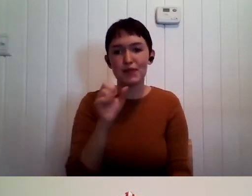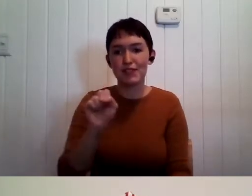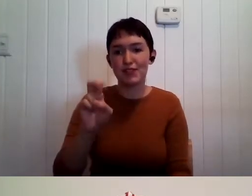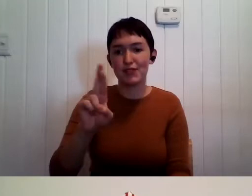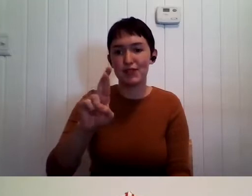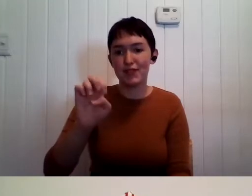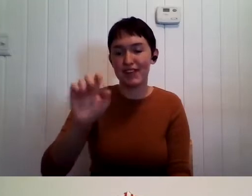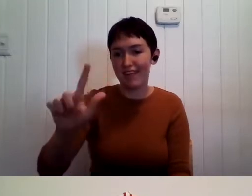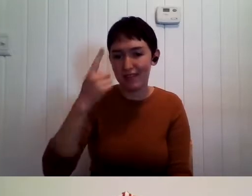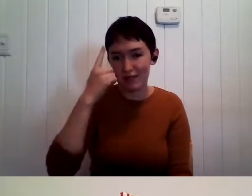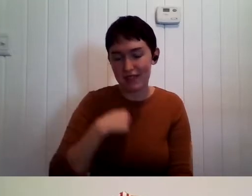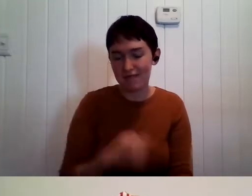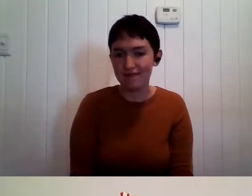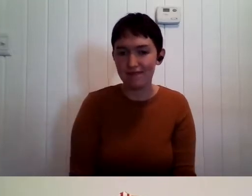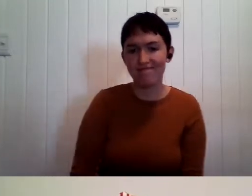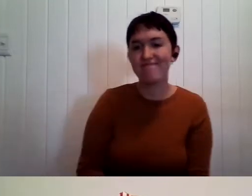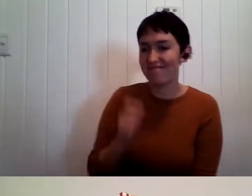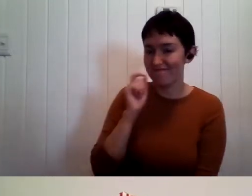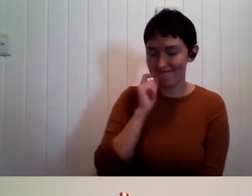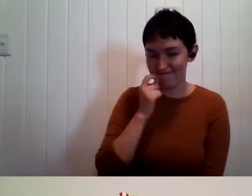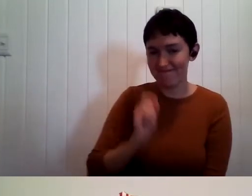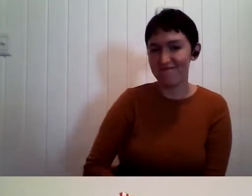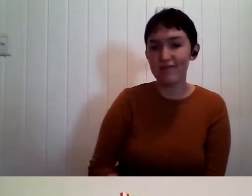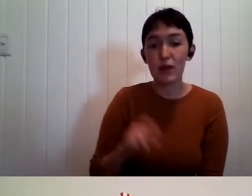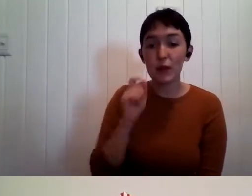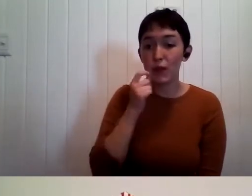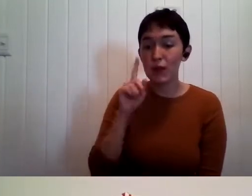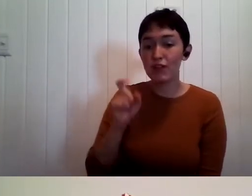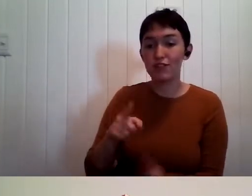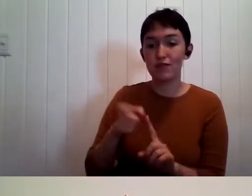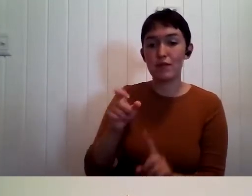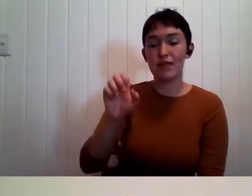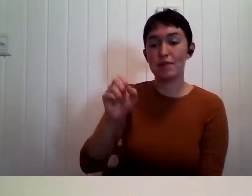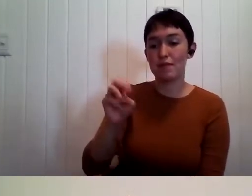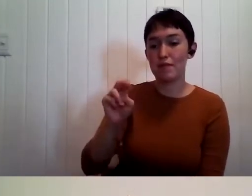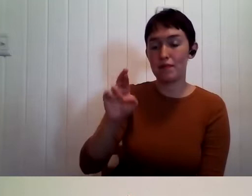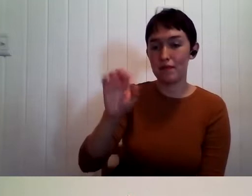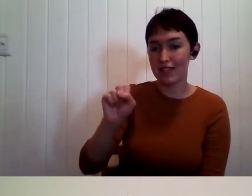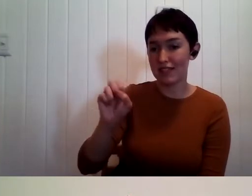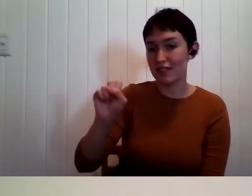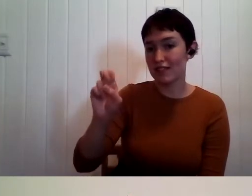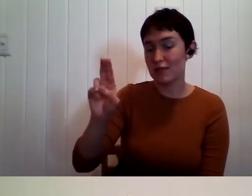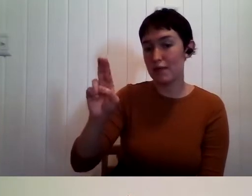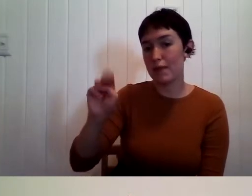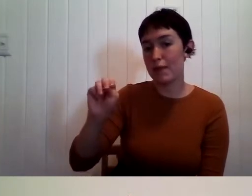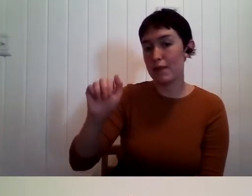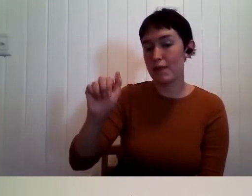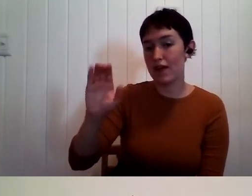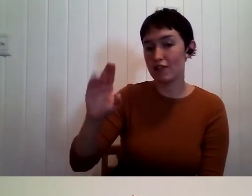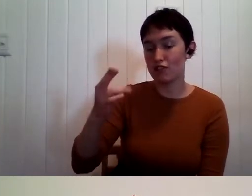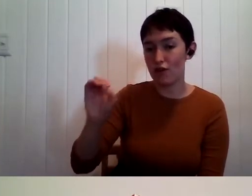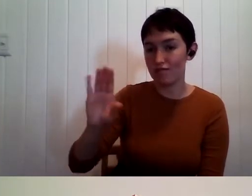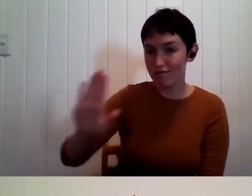Very cool. We've got a cool question here from Ms. Camacho's class. Have you ever seen a radioactive animal?